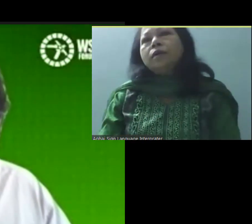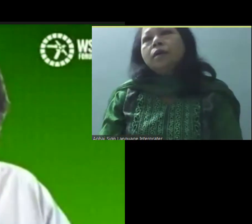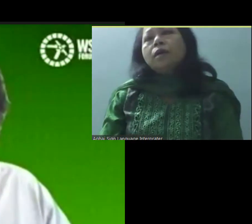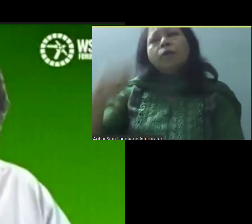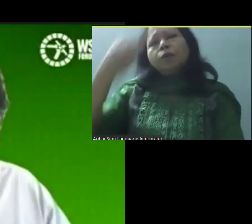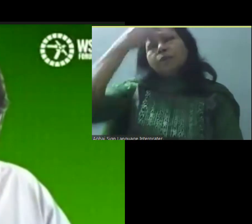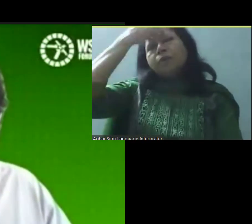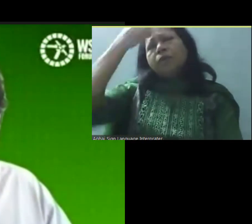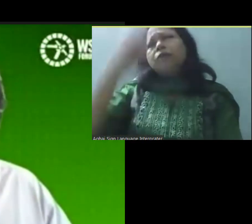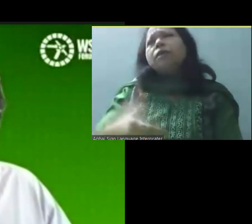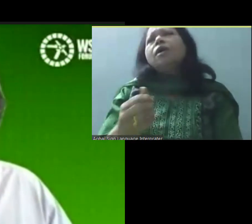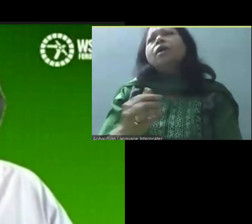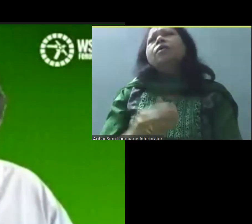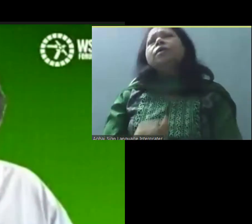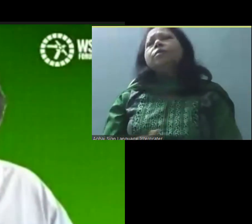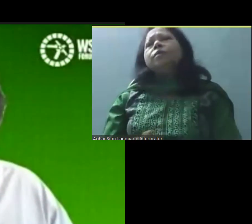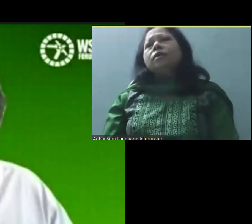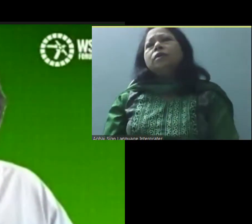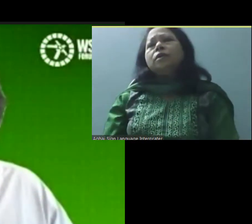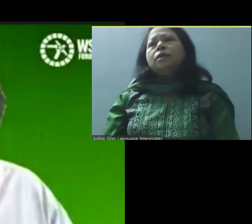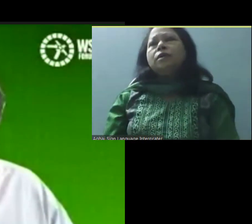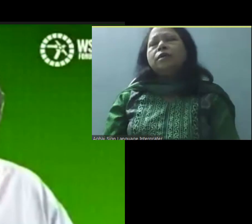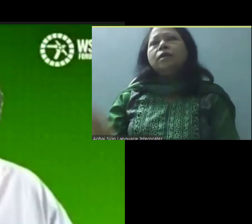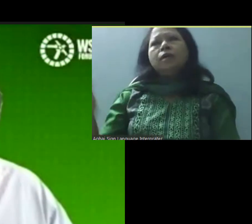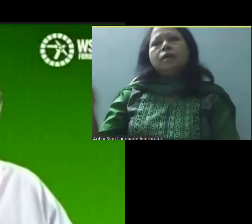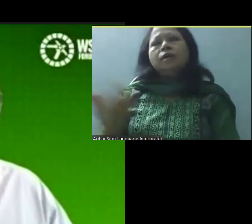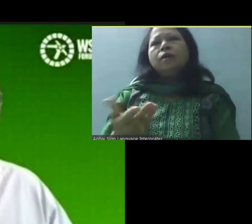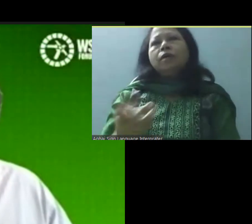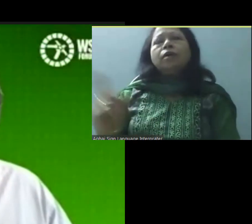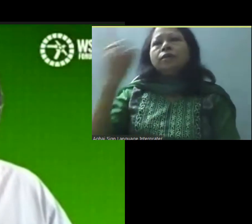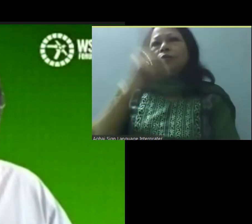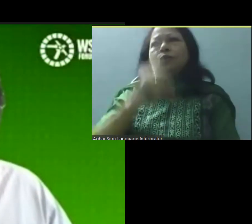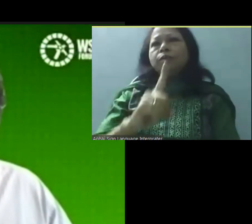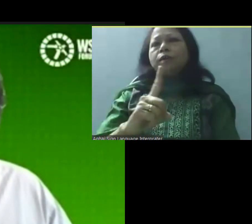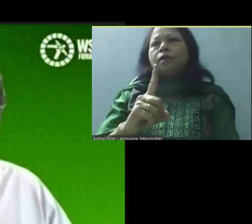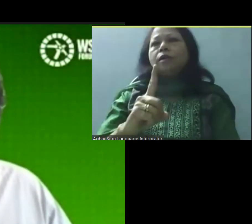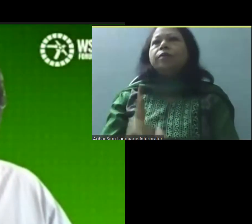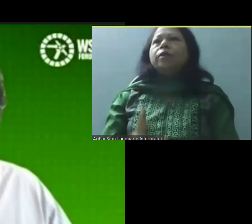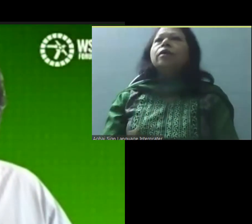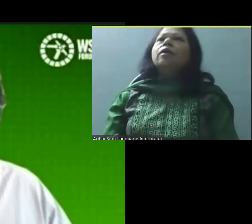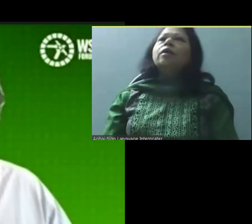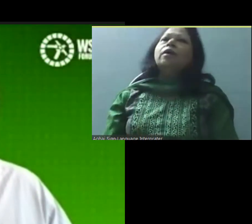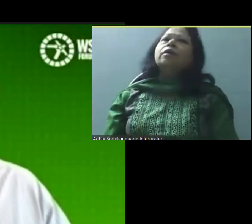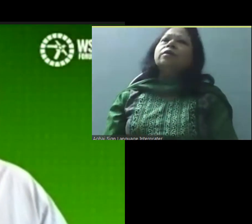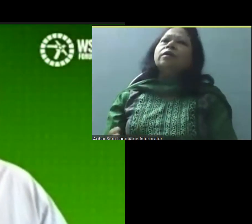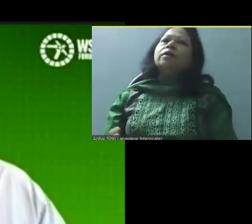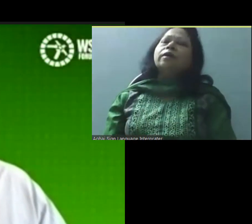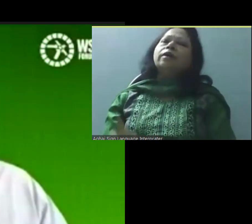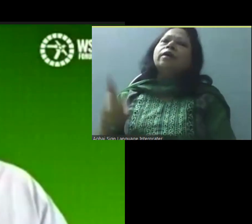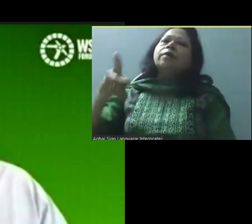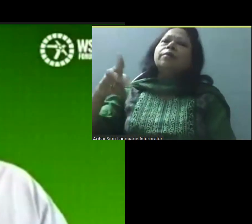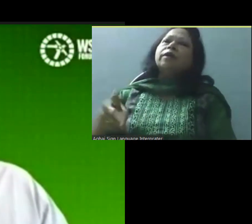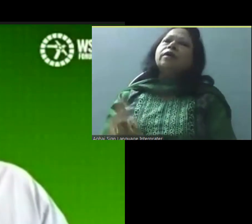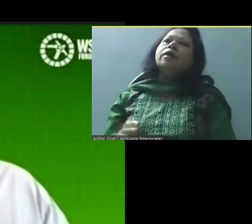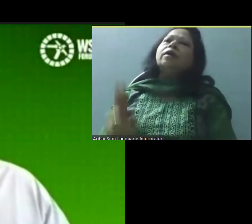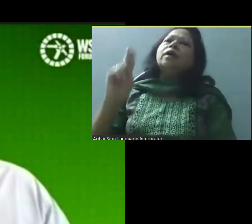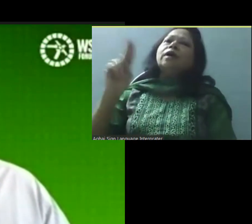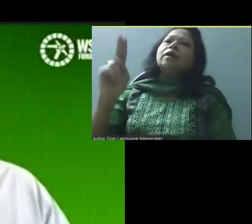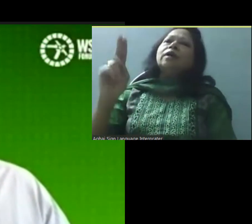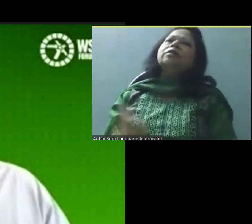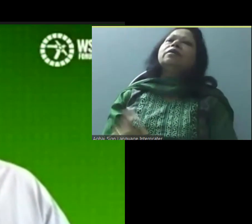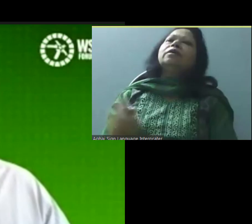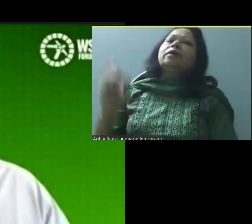digital accessibility, so let us first invite Dr. Tahir Naeem to give us a first-hand account in terms of